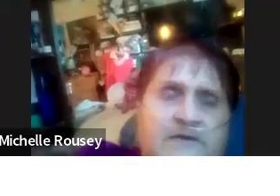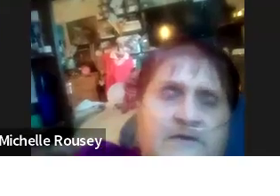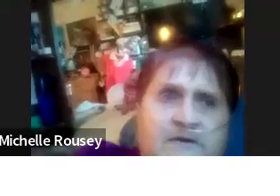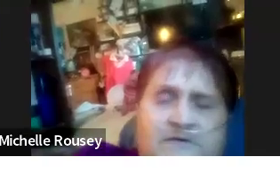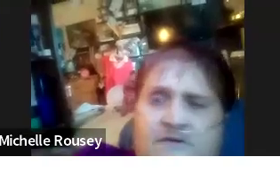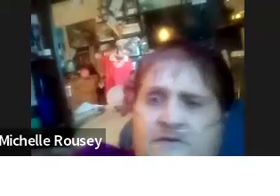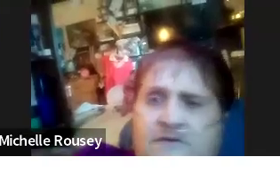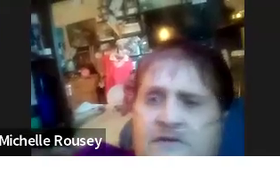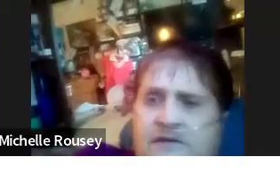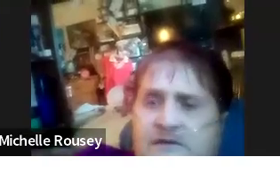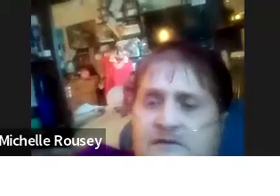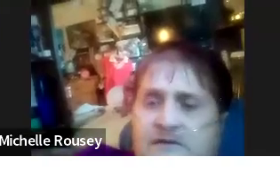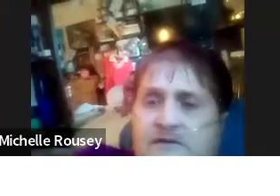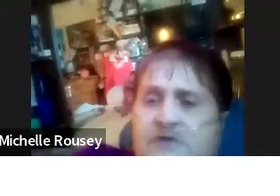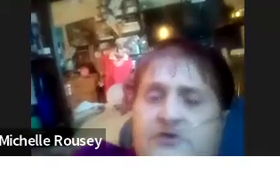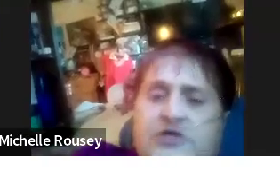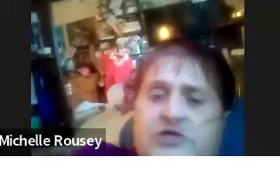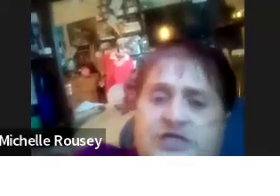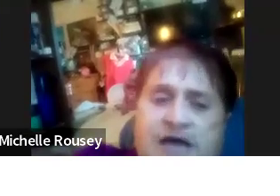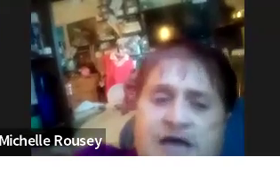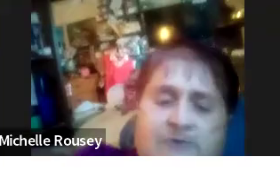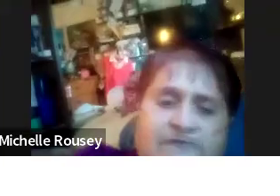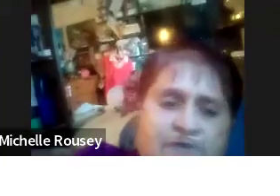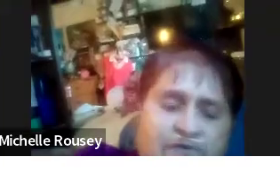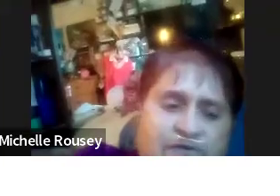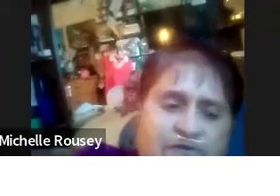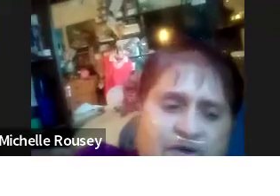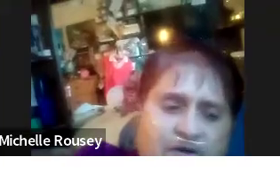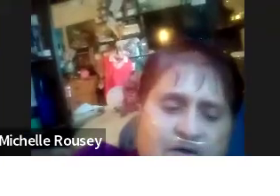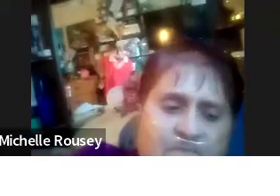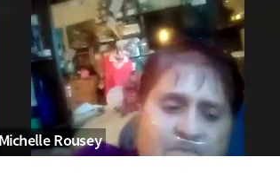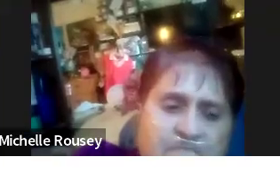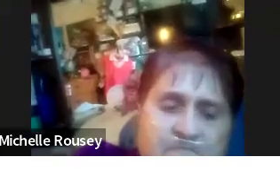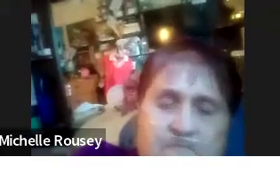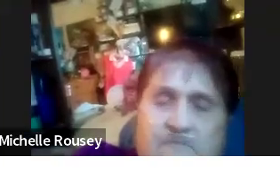disabilities, so that we encourage that reference,